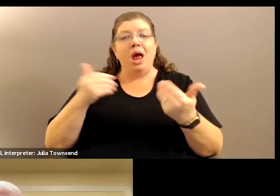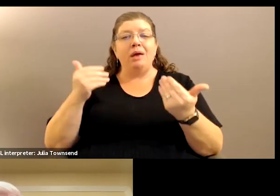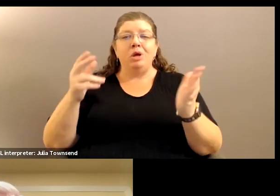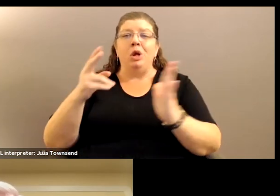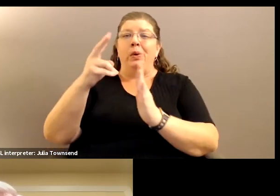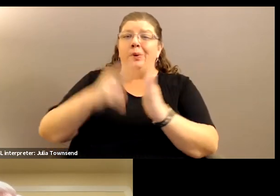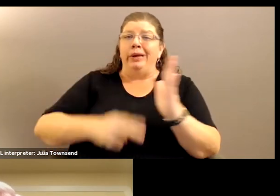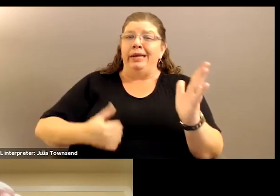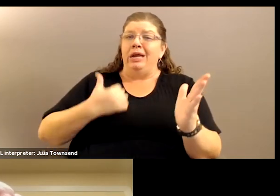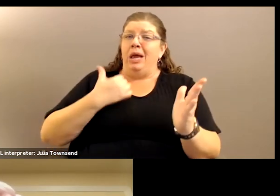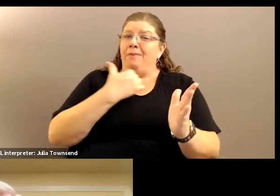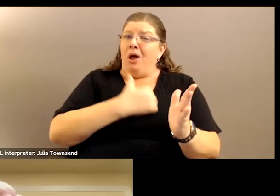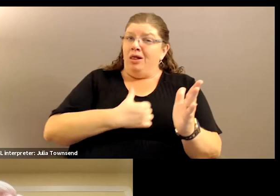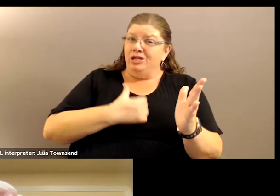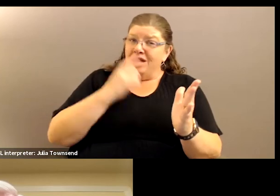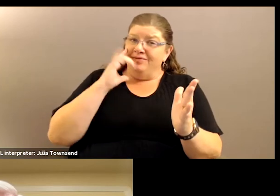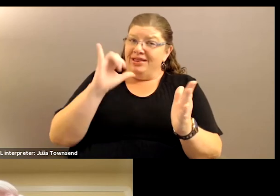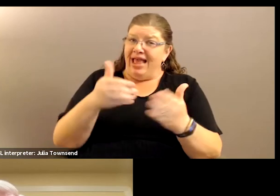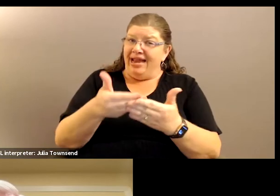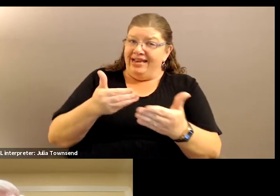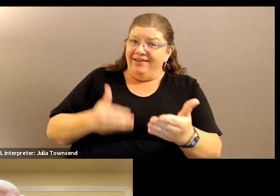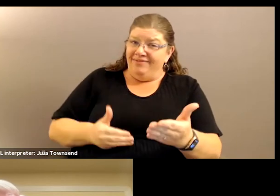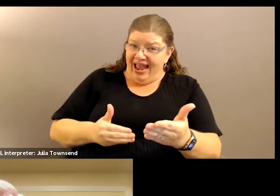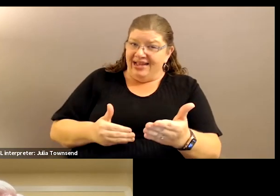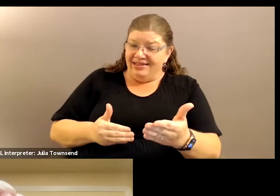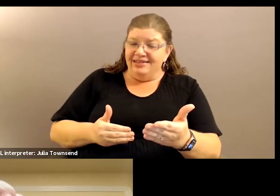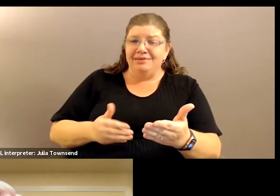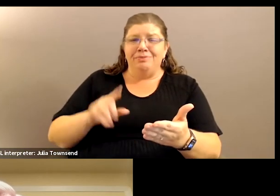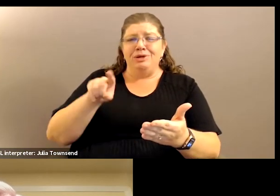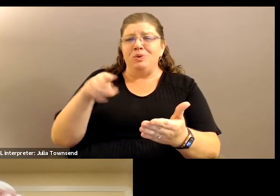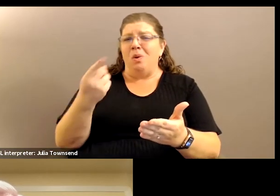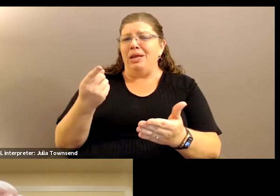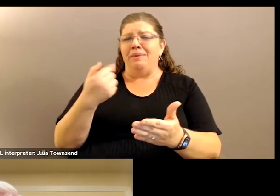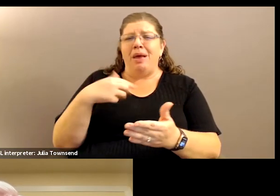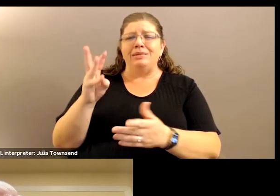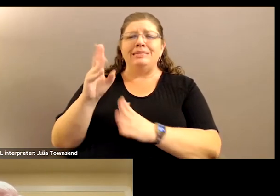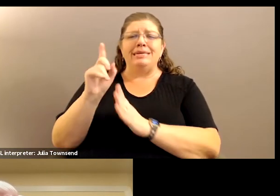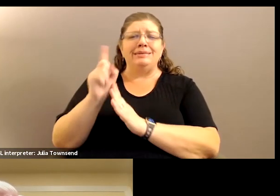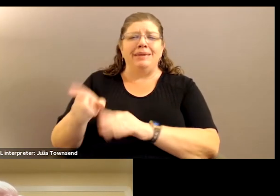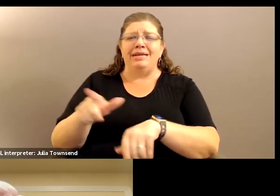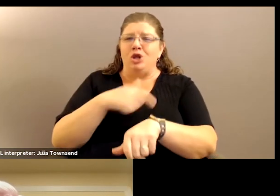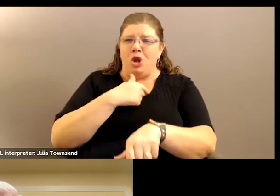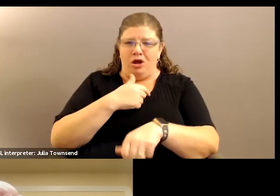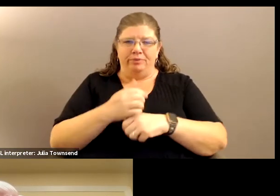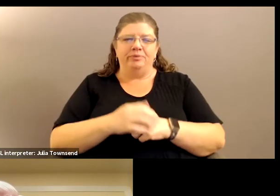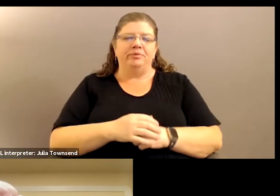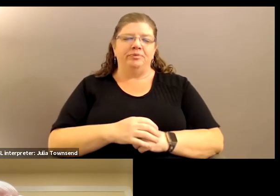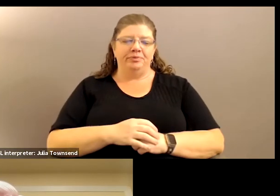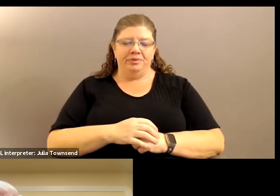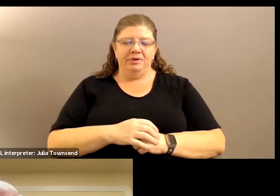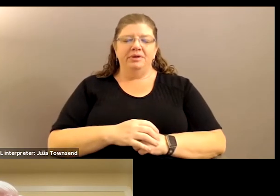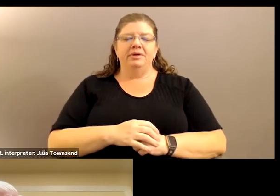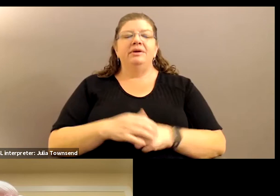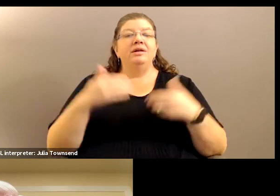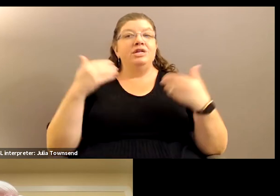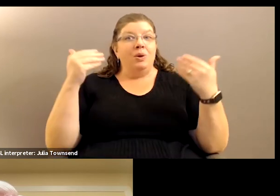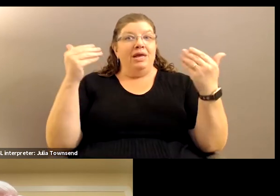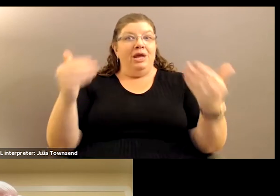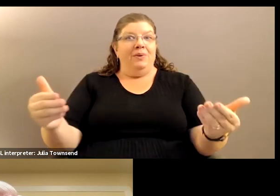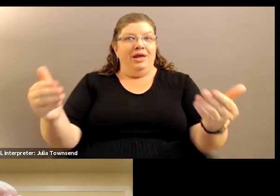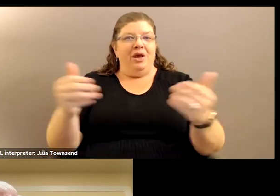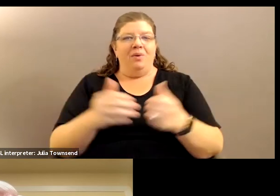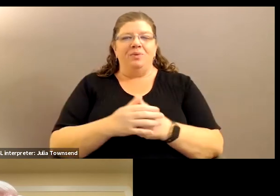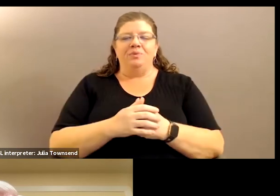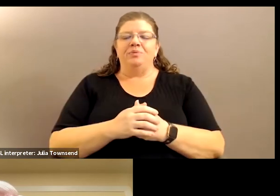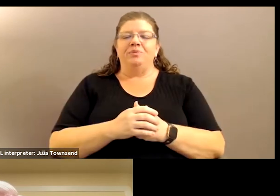apologize for that in advance but uh it is only about six minutes long so here we go